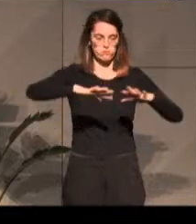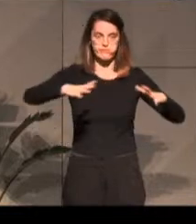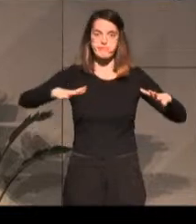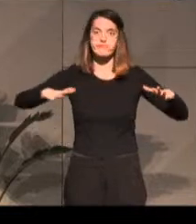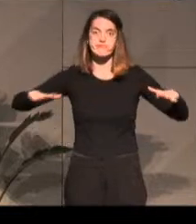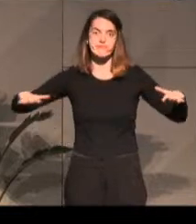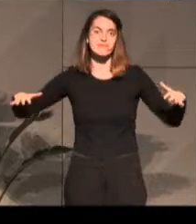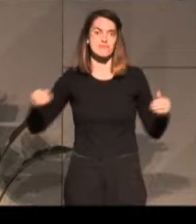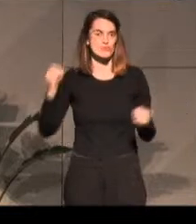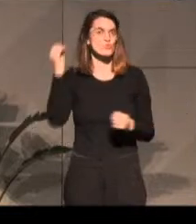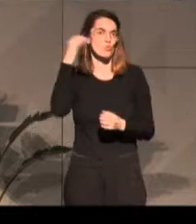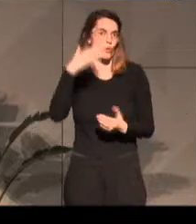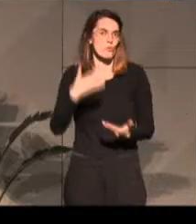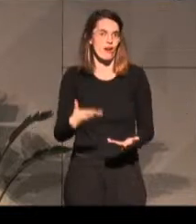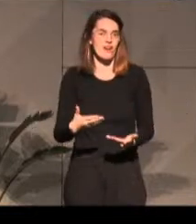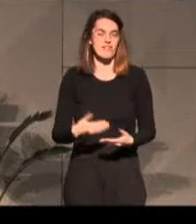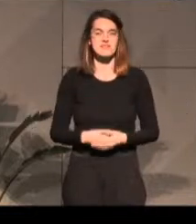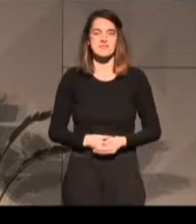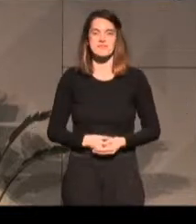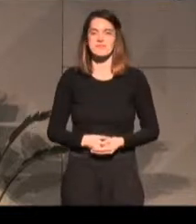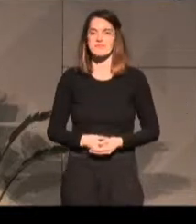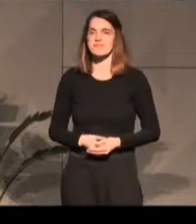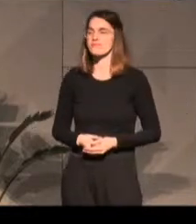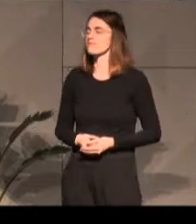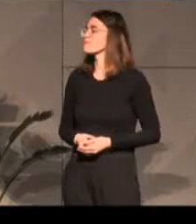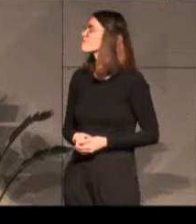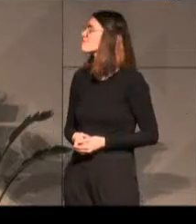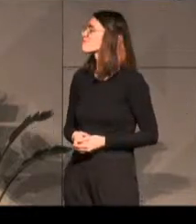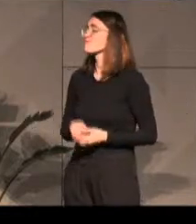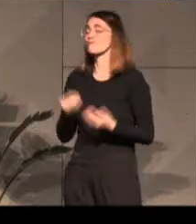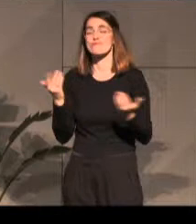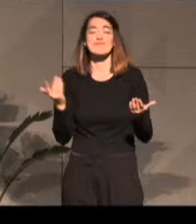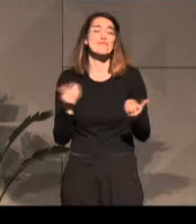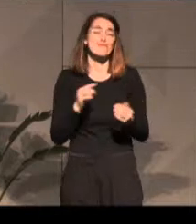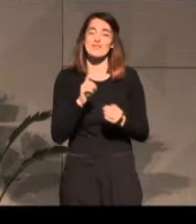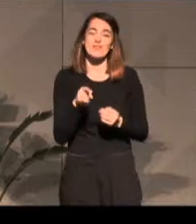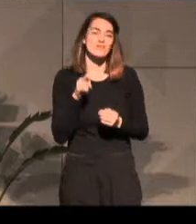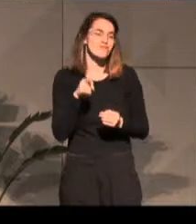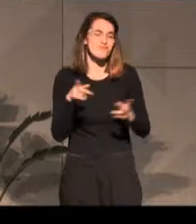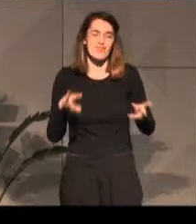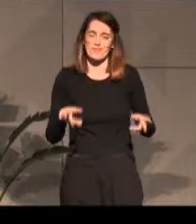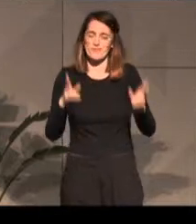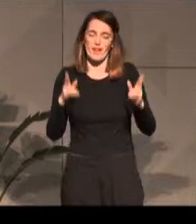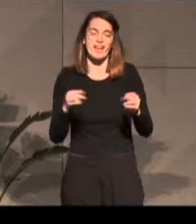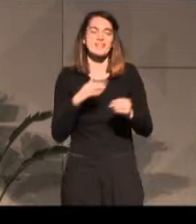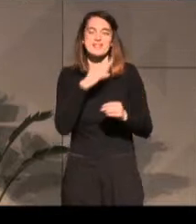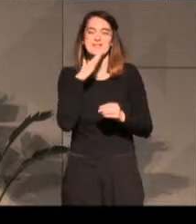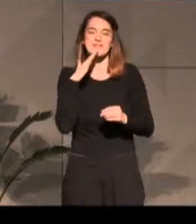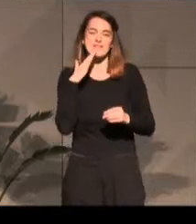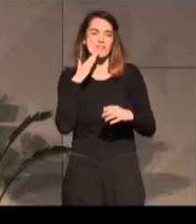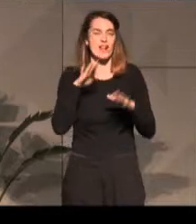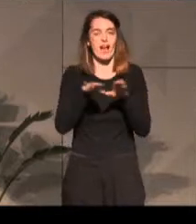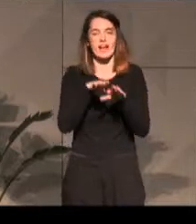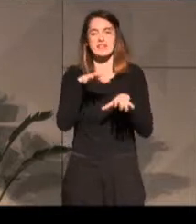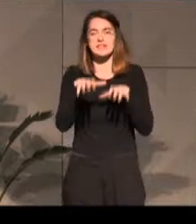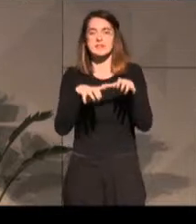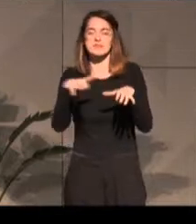beautiful. And during that stage, we had many polar bear visitors, very often